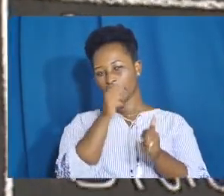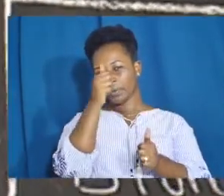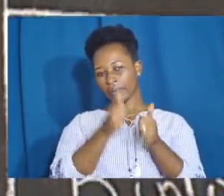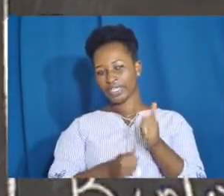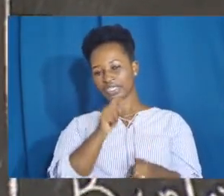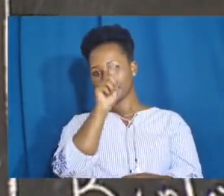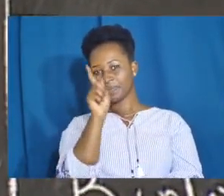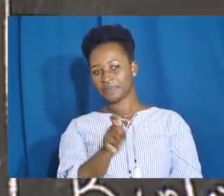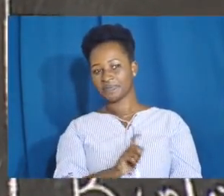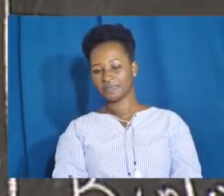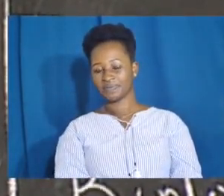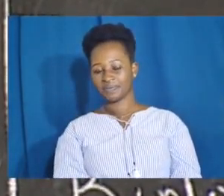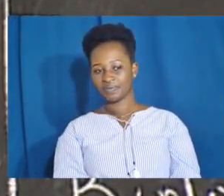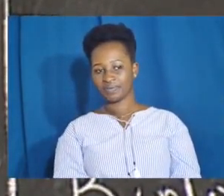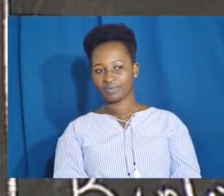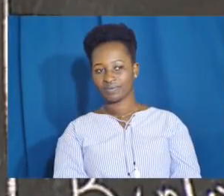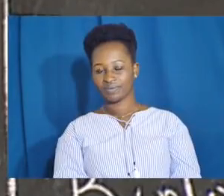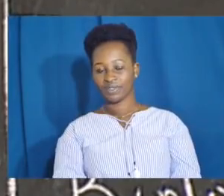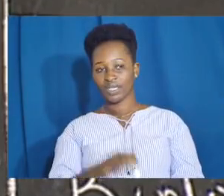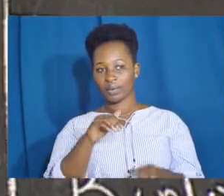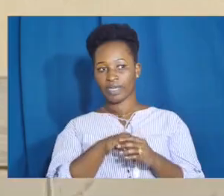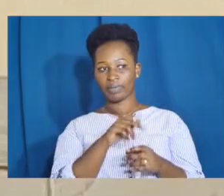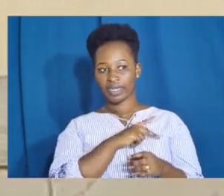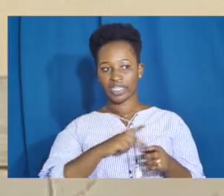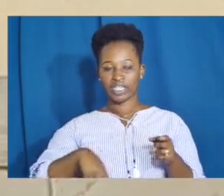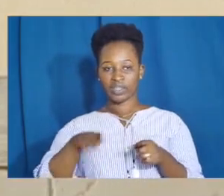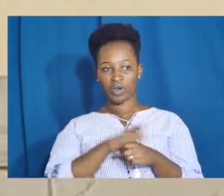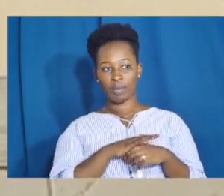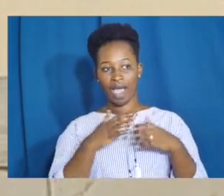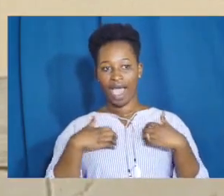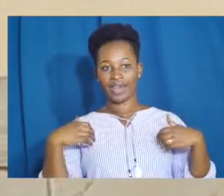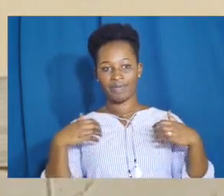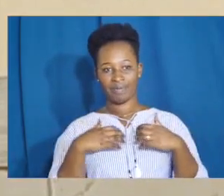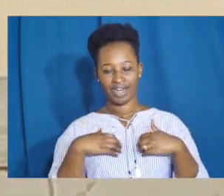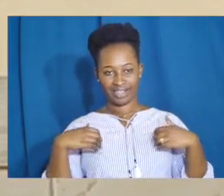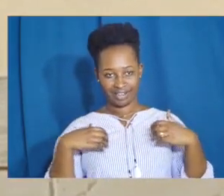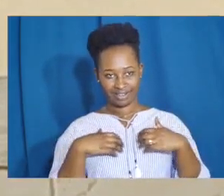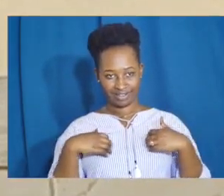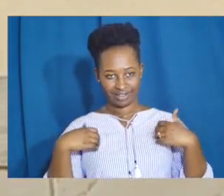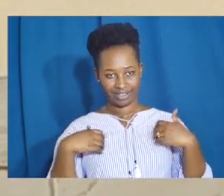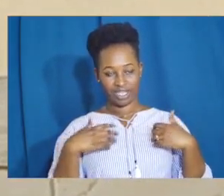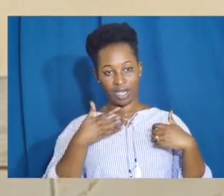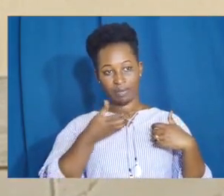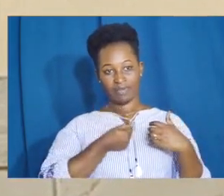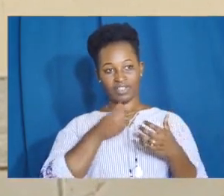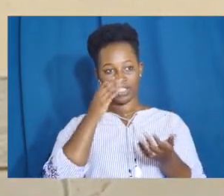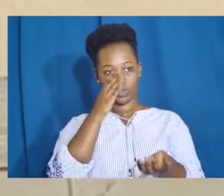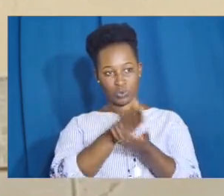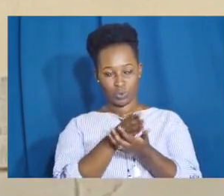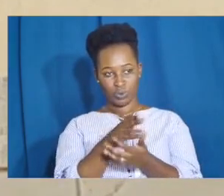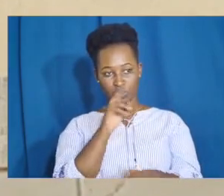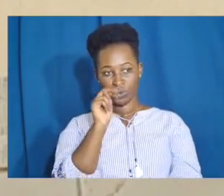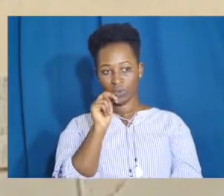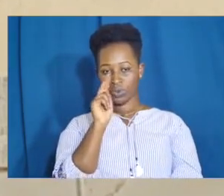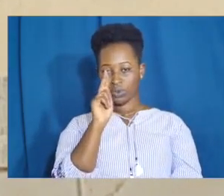They belong to kingdom Animalia. They have true nucleus.